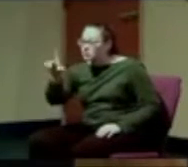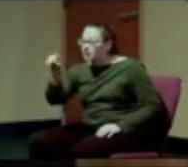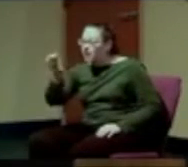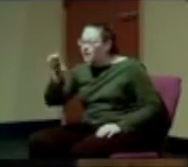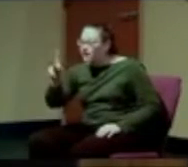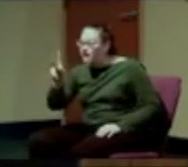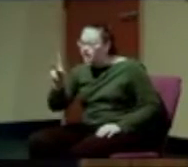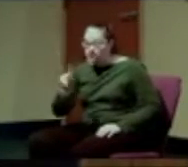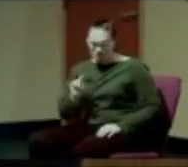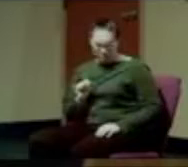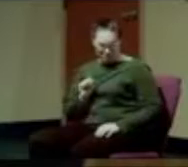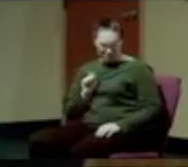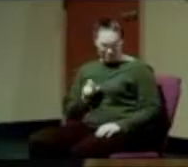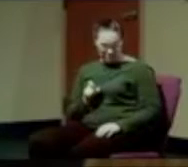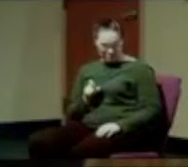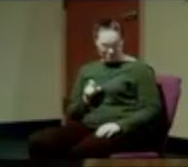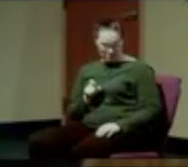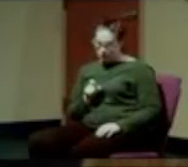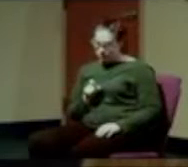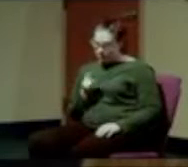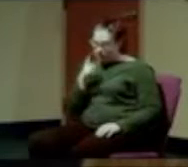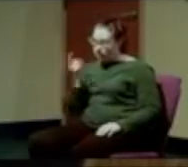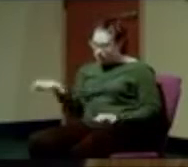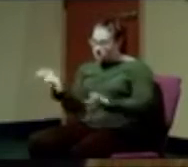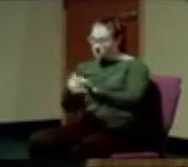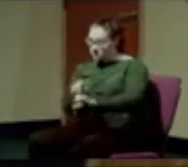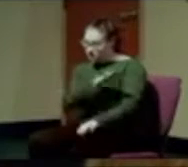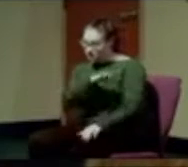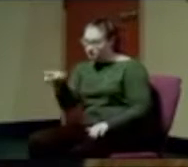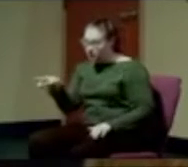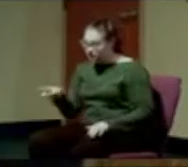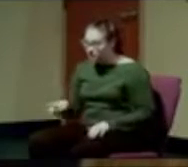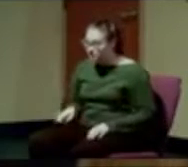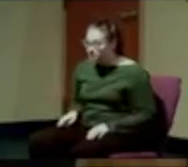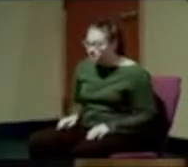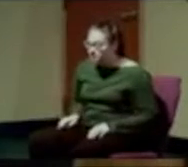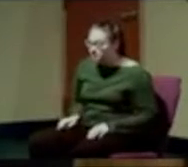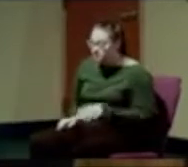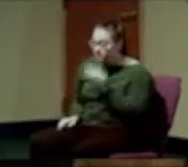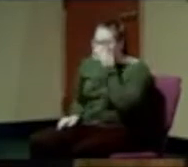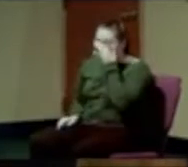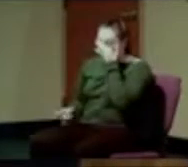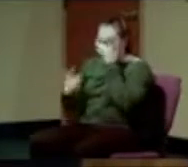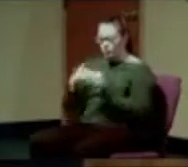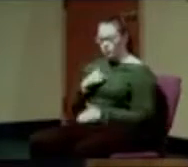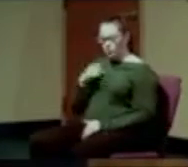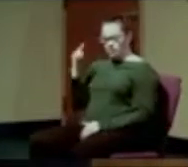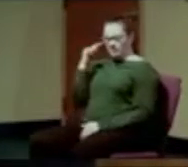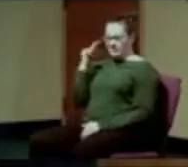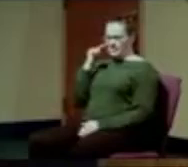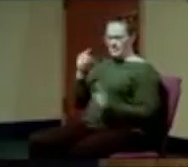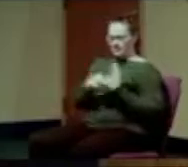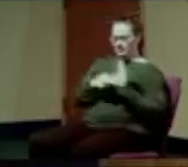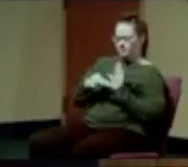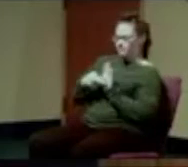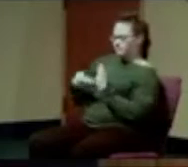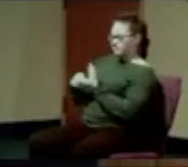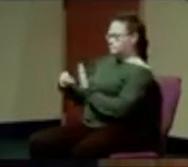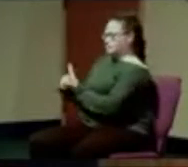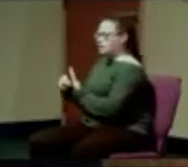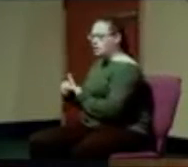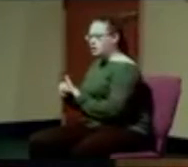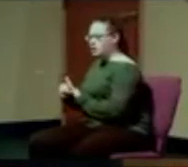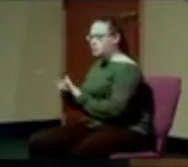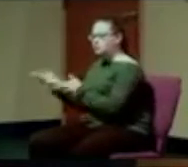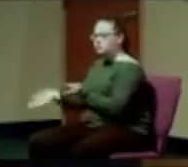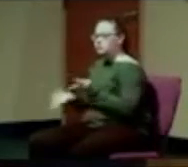I'm getting into your business this morning, aren't I? All of the things that we think label us, those sin vests that carry and talk about